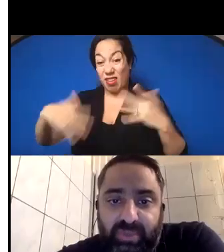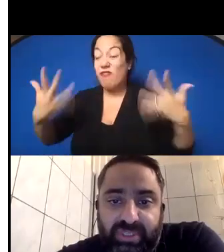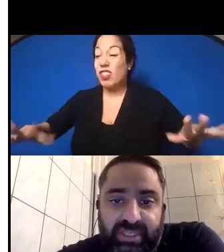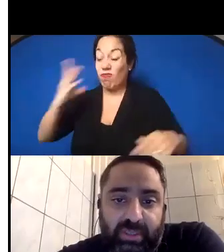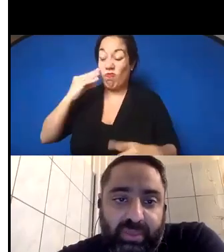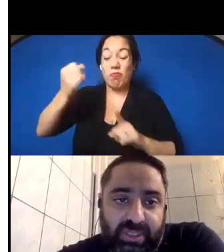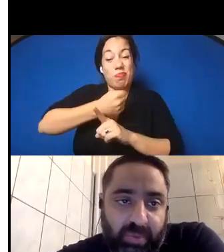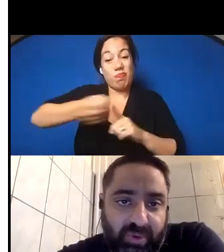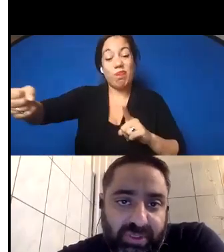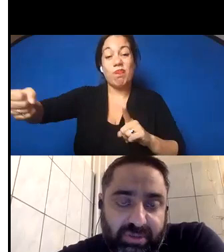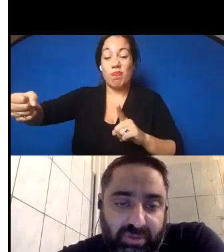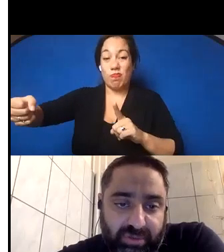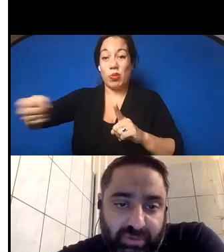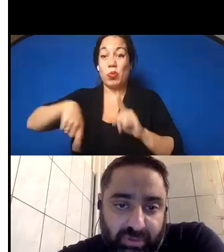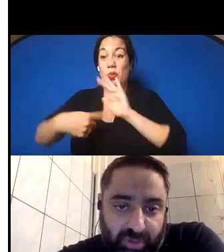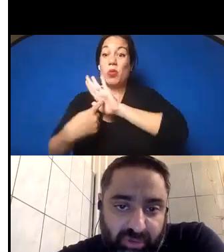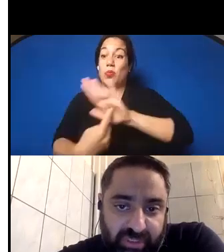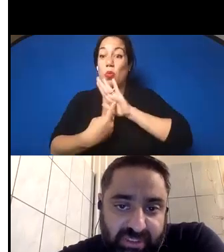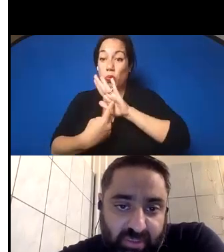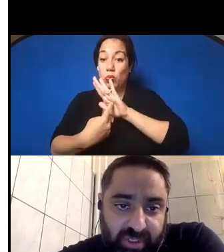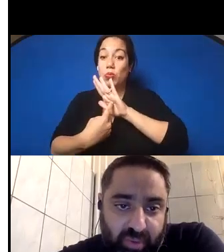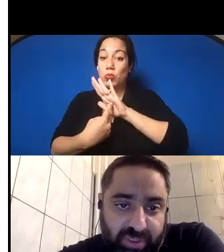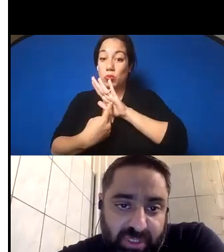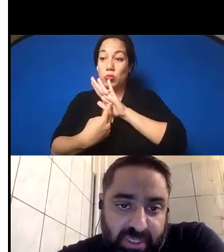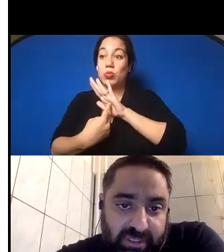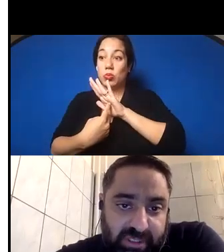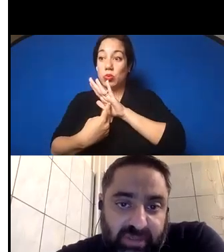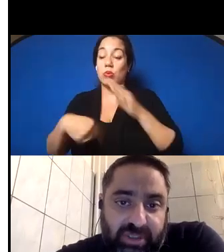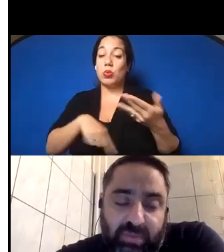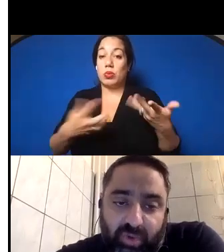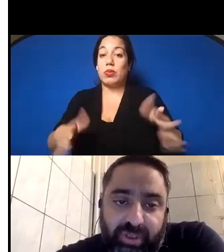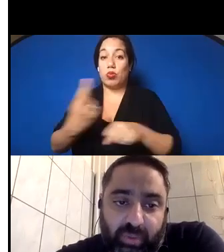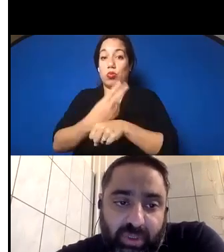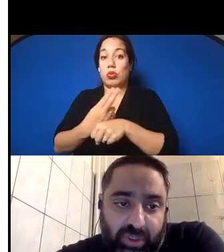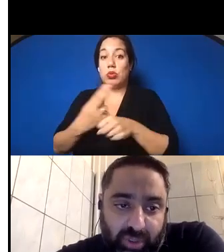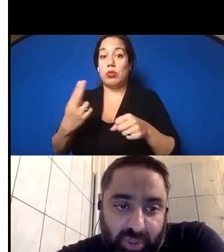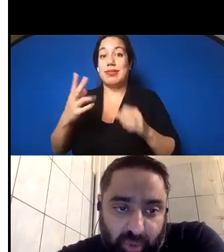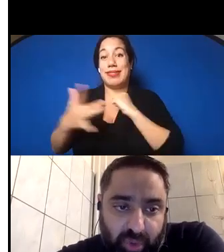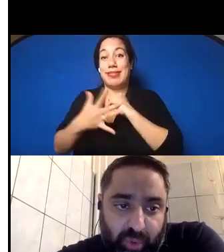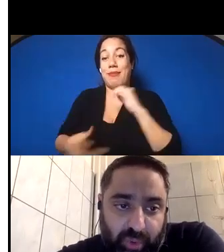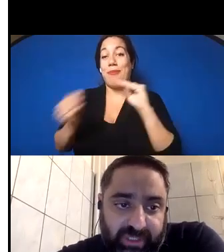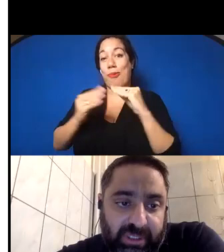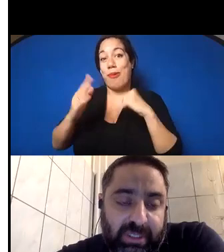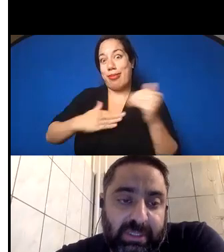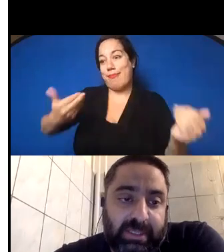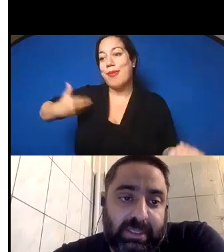We exposed those wrongdoings. So we use technology more than we used to do